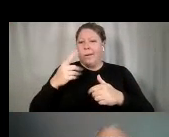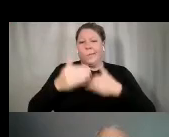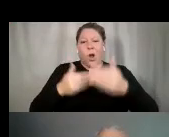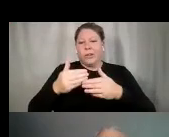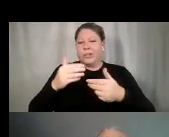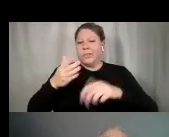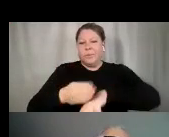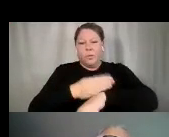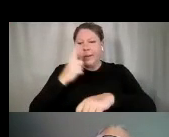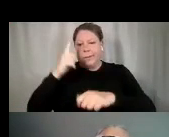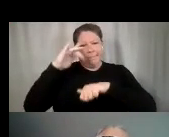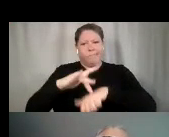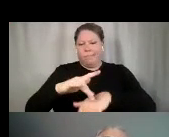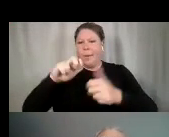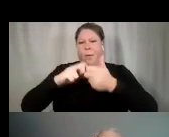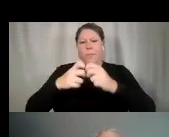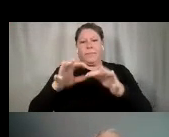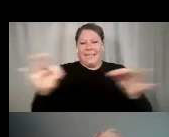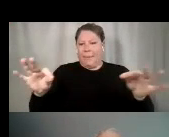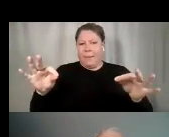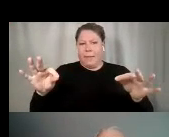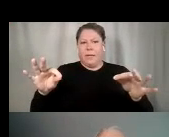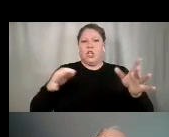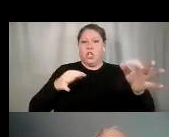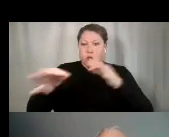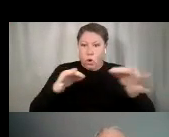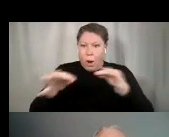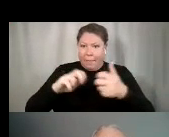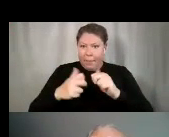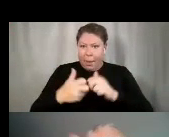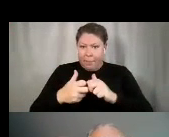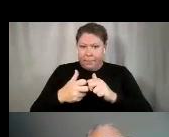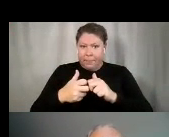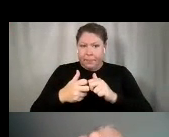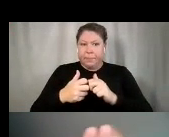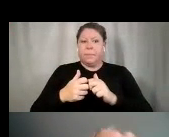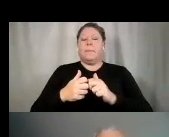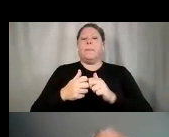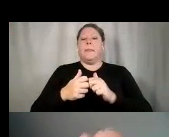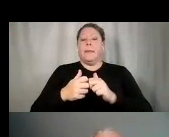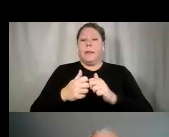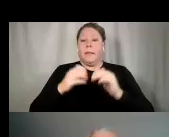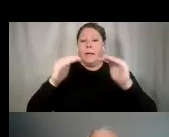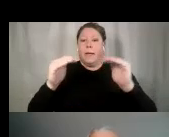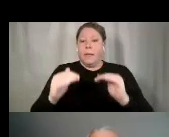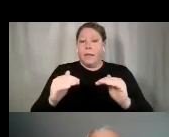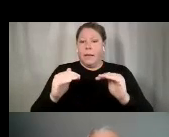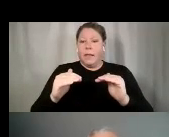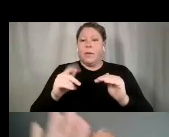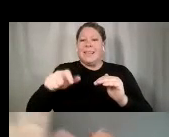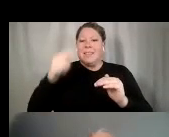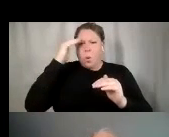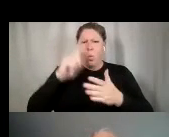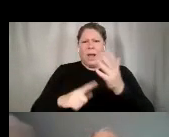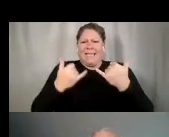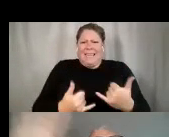problem statement, describing the problem and being able to, so that people understand what is the current situation and